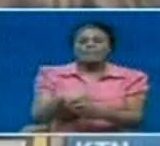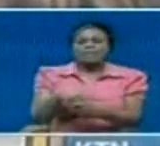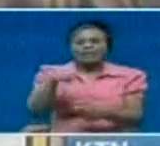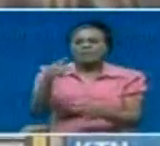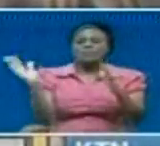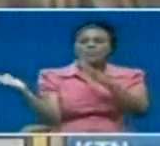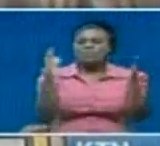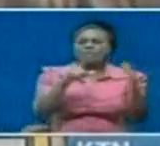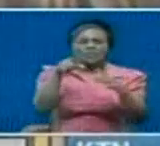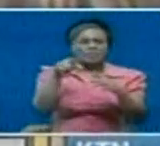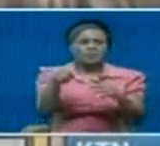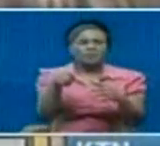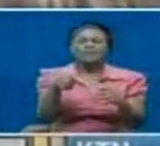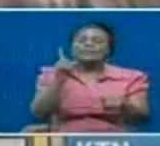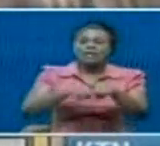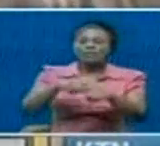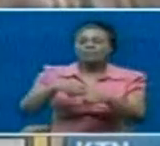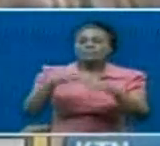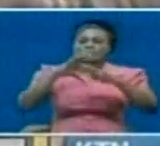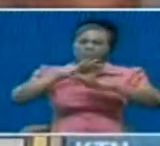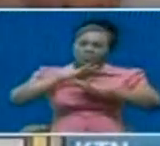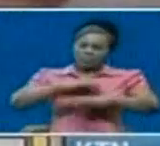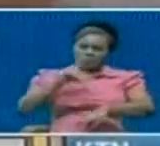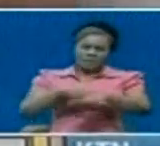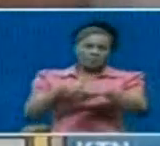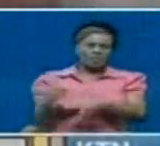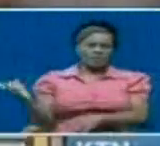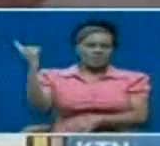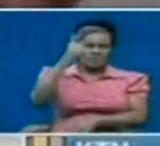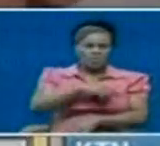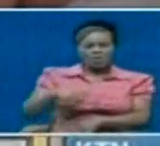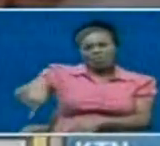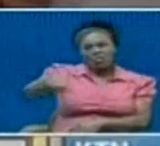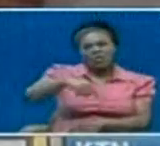breeze outside calms them in the hot weather during the day.